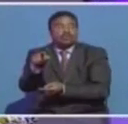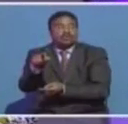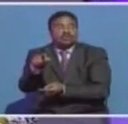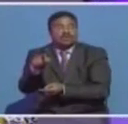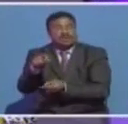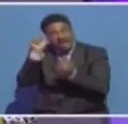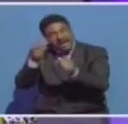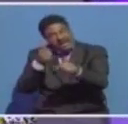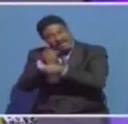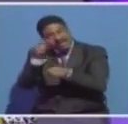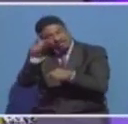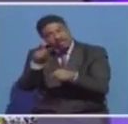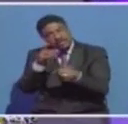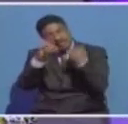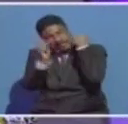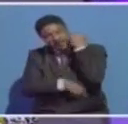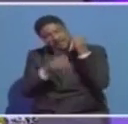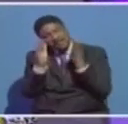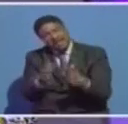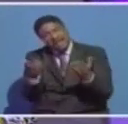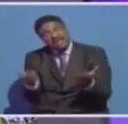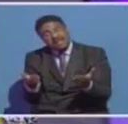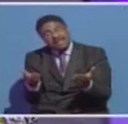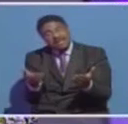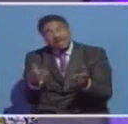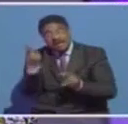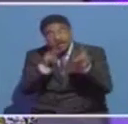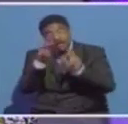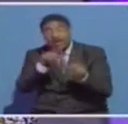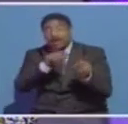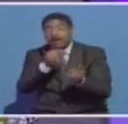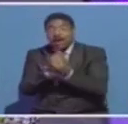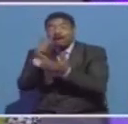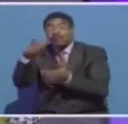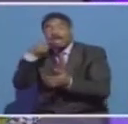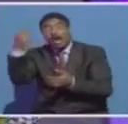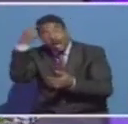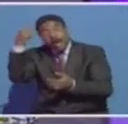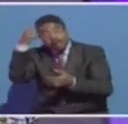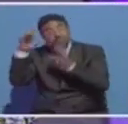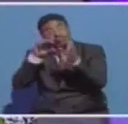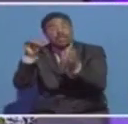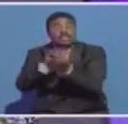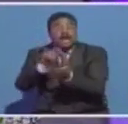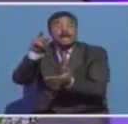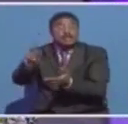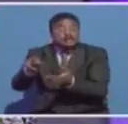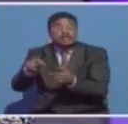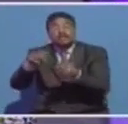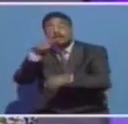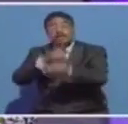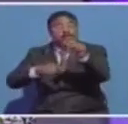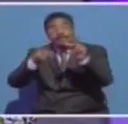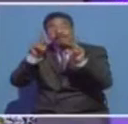the disciplinarians? Because people will come to your aid and say, the government has done this to this person. So